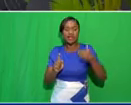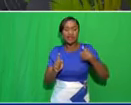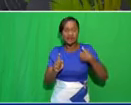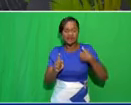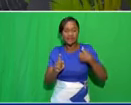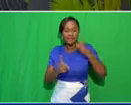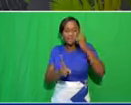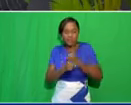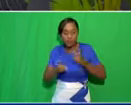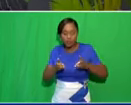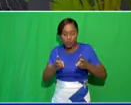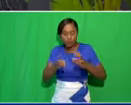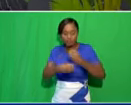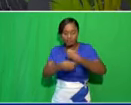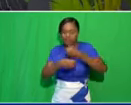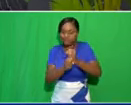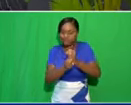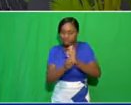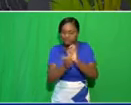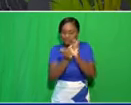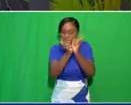Actually,